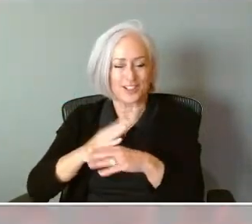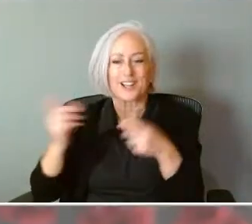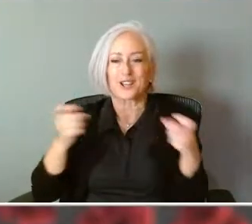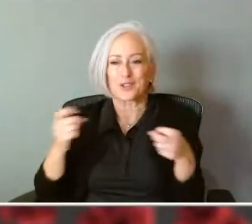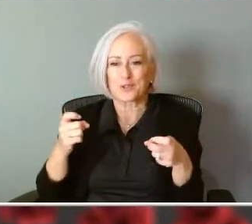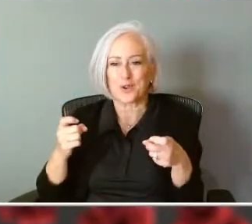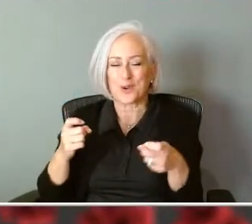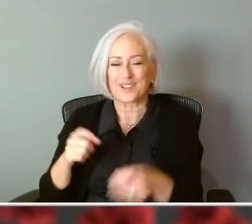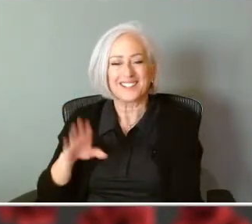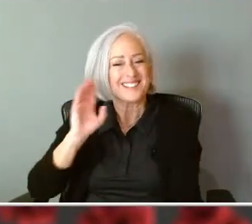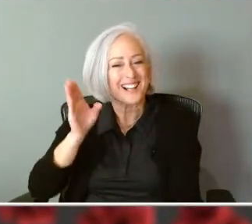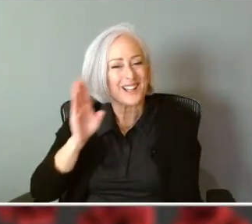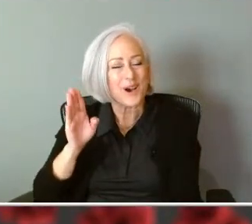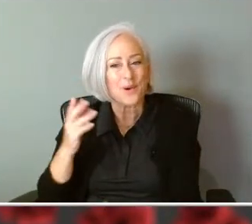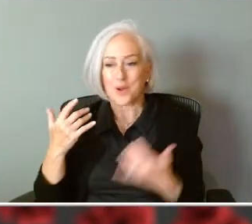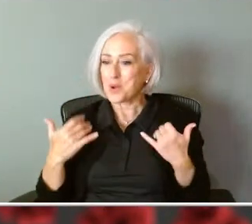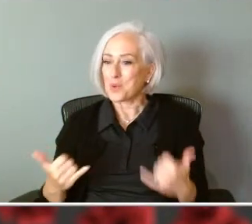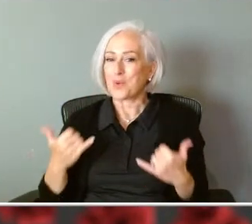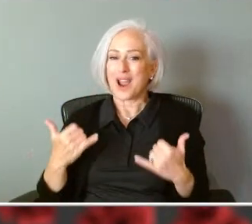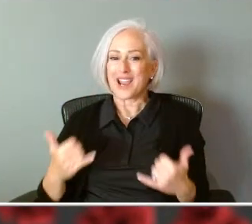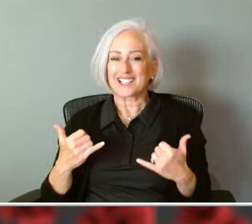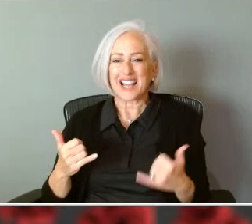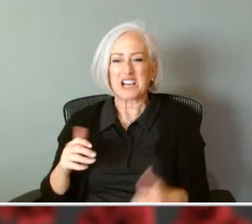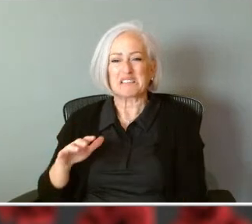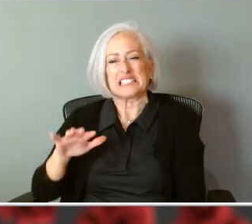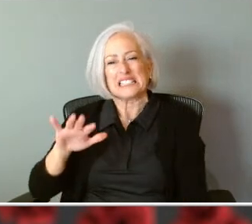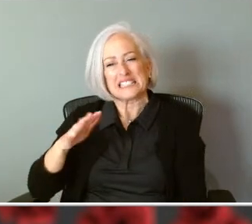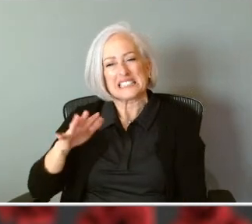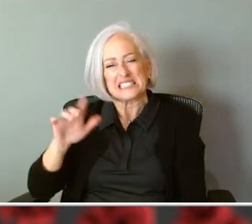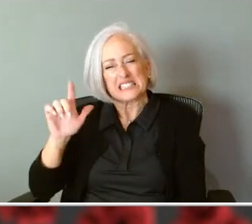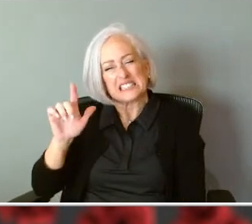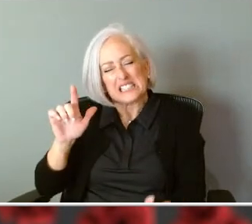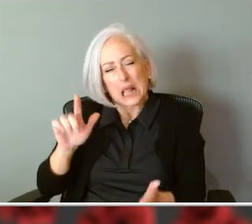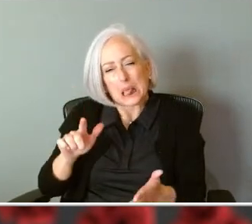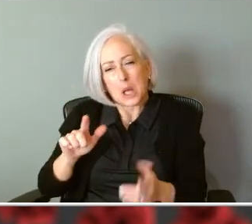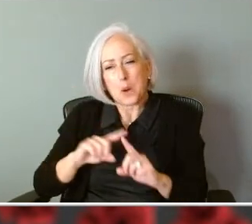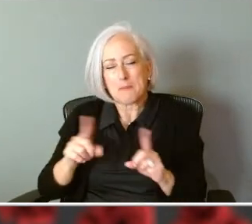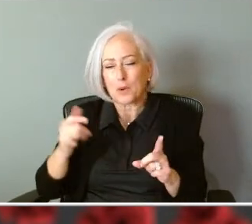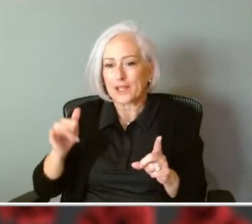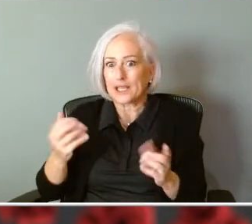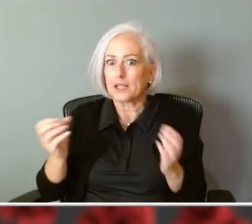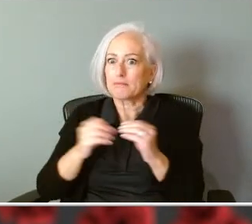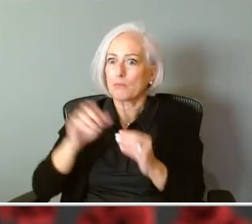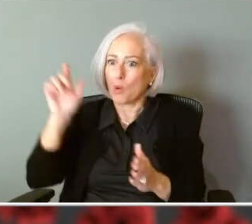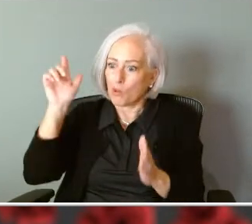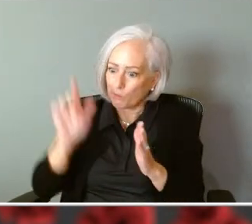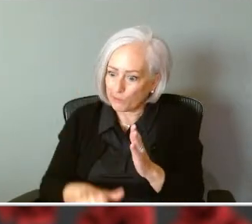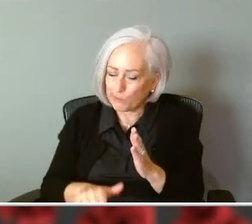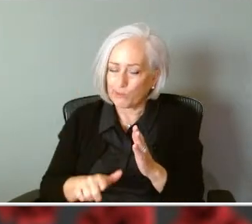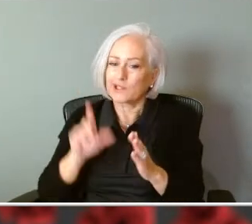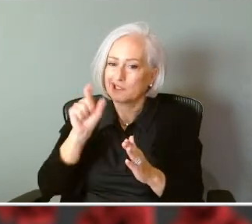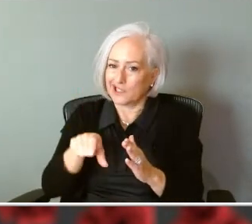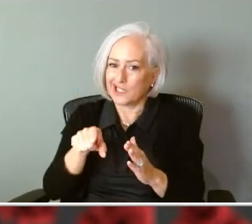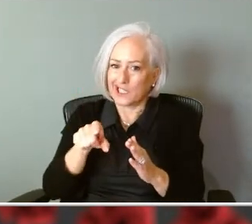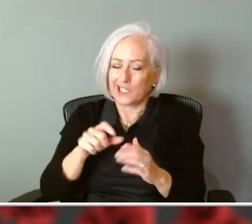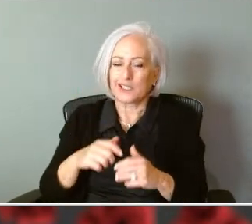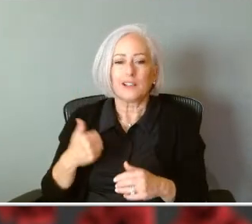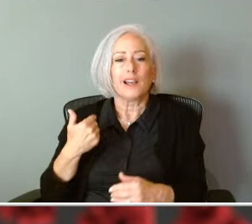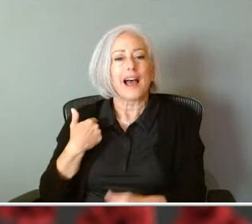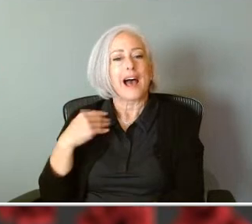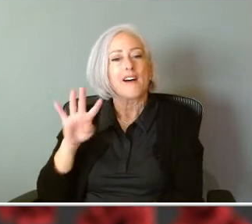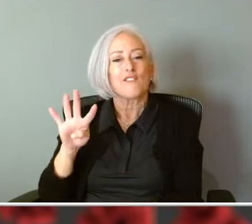the cases, still fairly low, but we need to go lower for sure. We are at 41 total